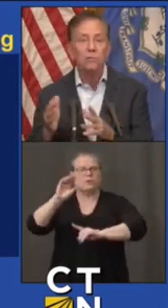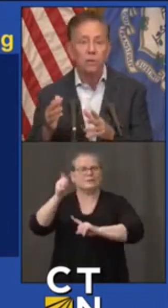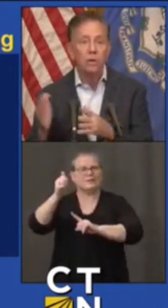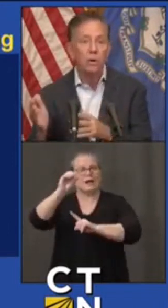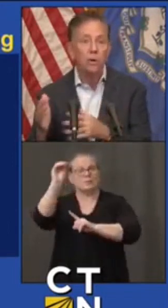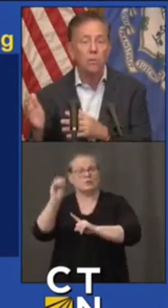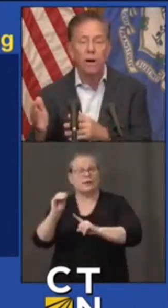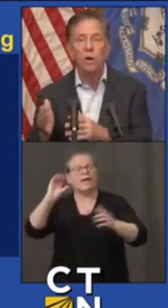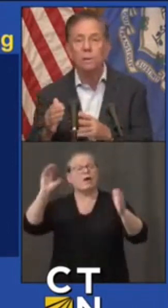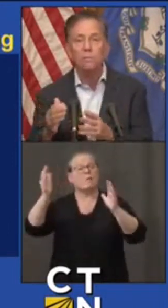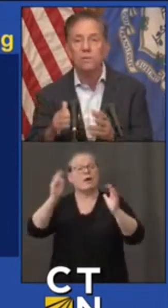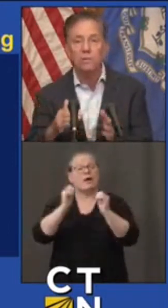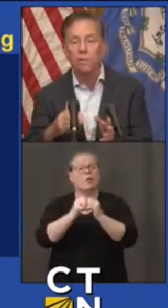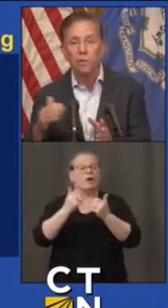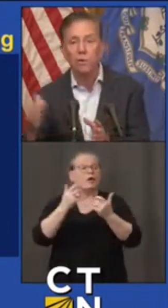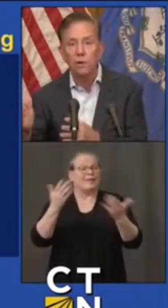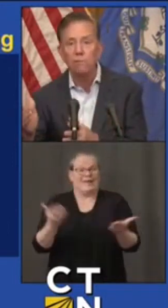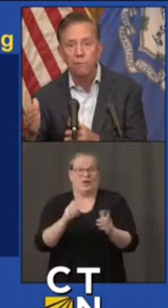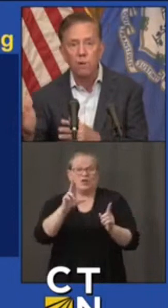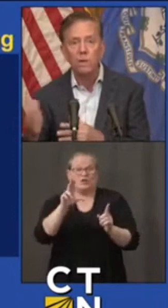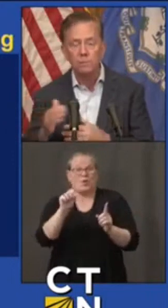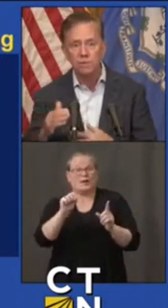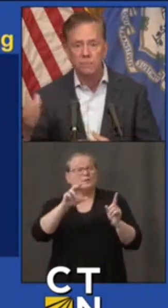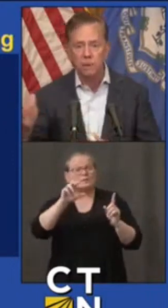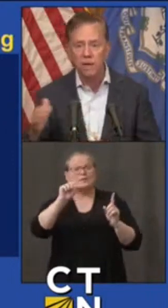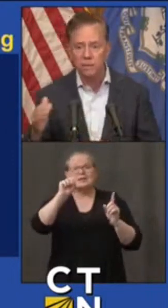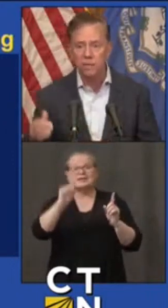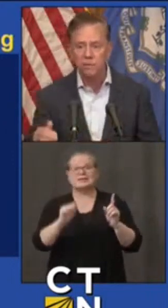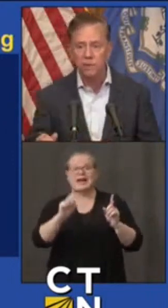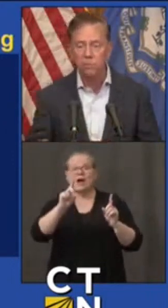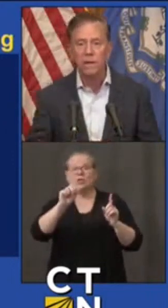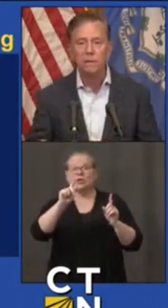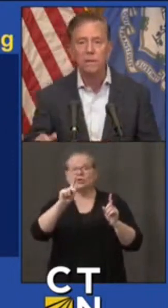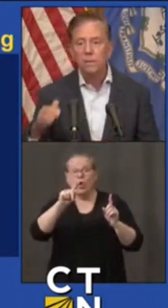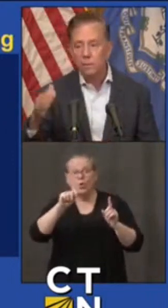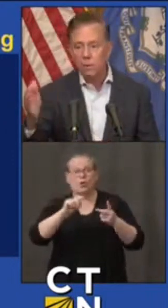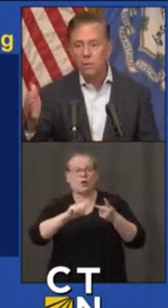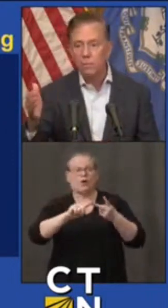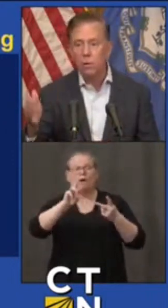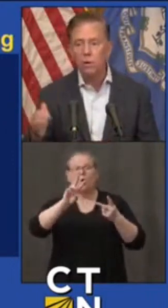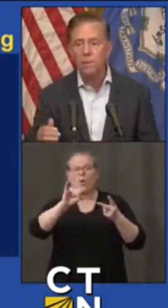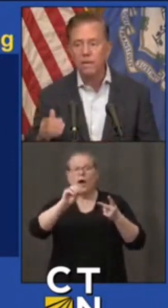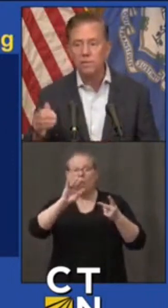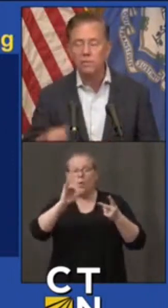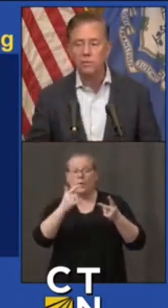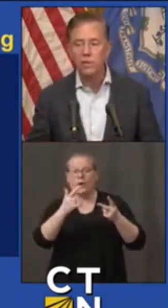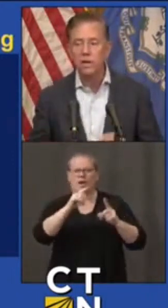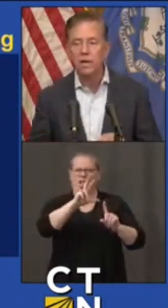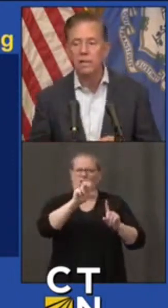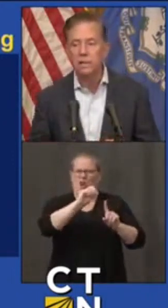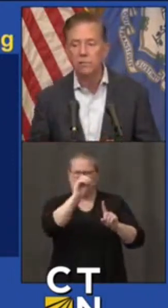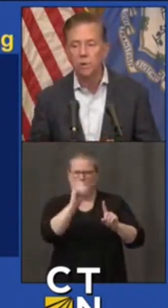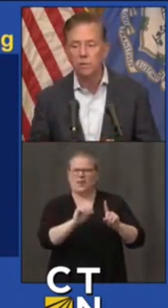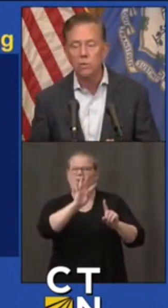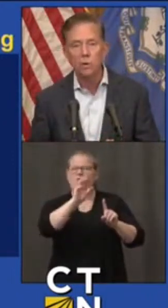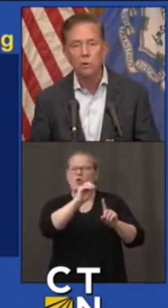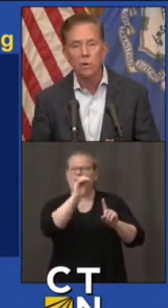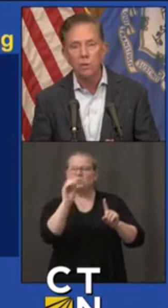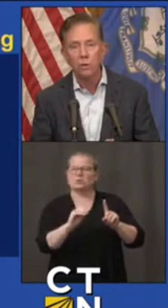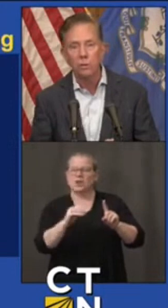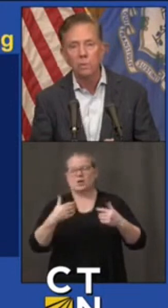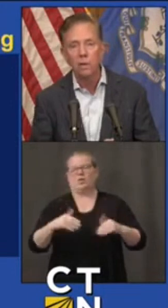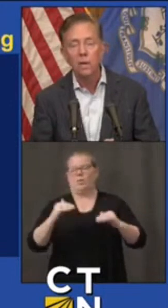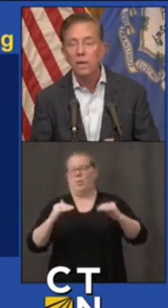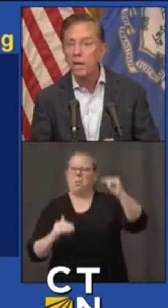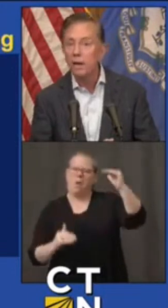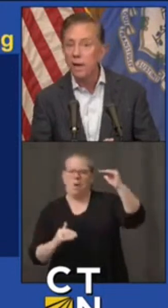South Dakota and Wyoming, which have a 30 or 40% positivity rate. But on a broad basis, you can get an idea of what's going on in